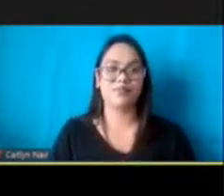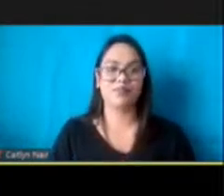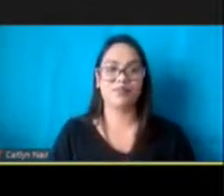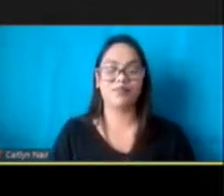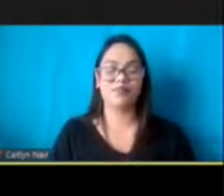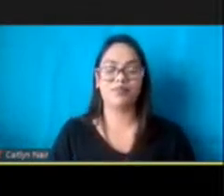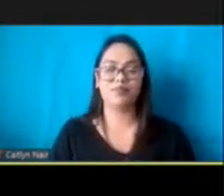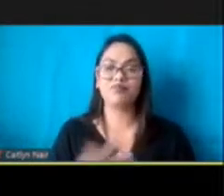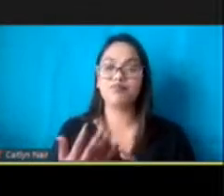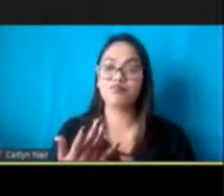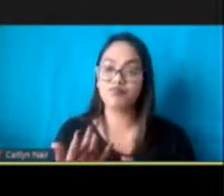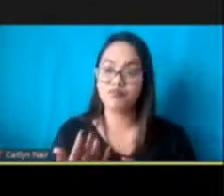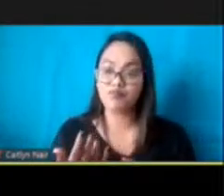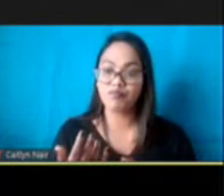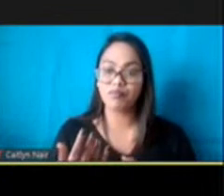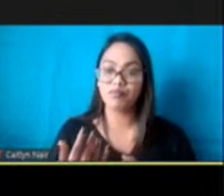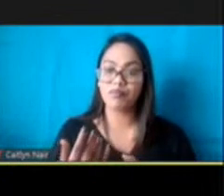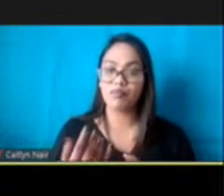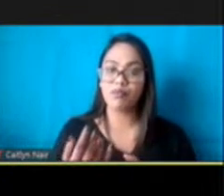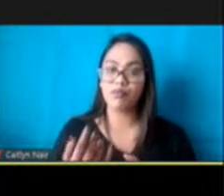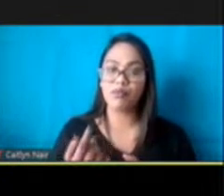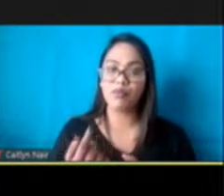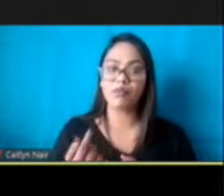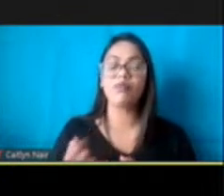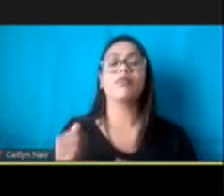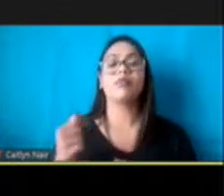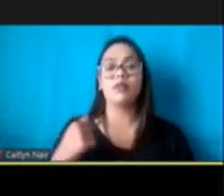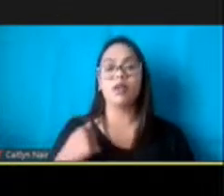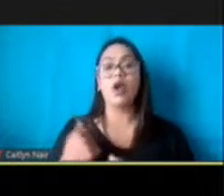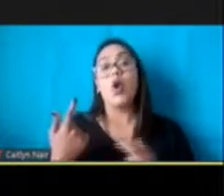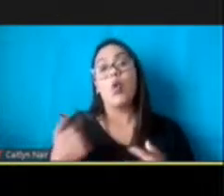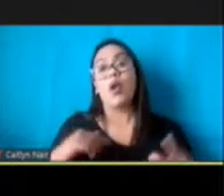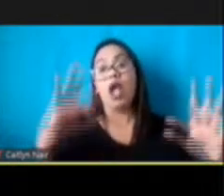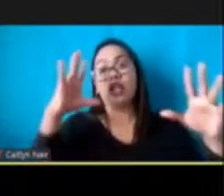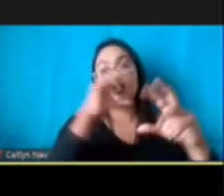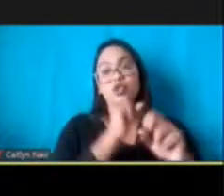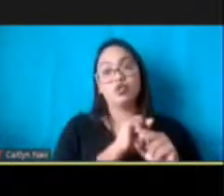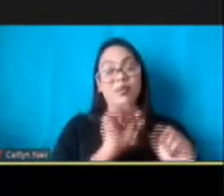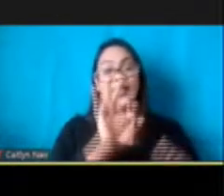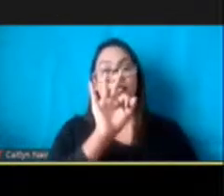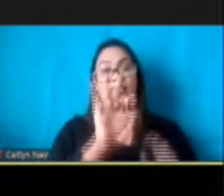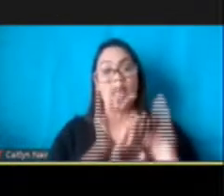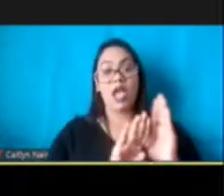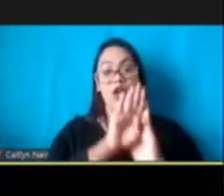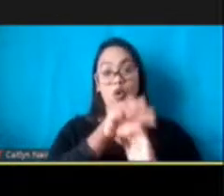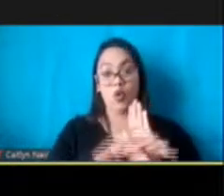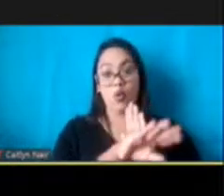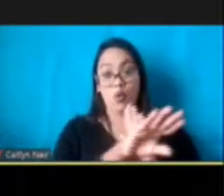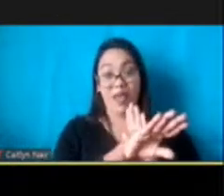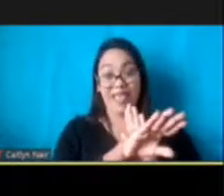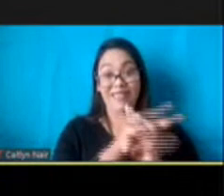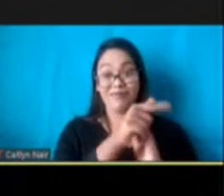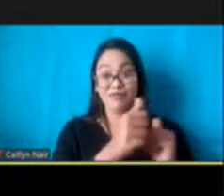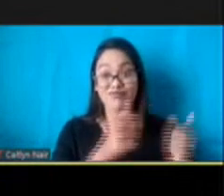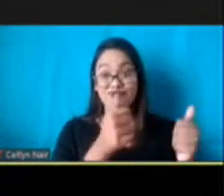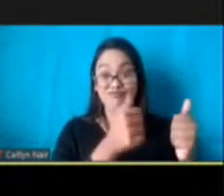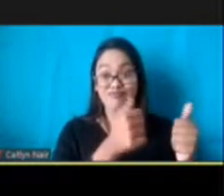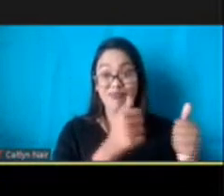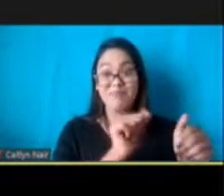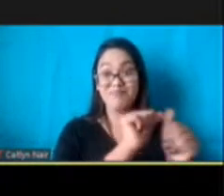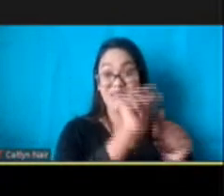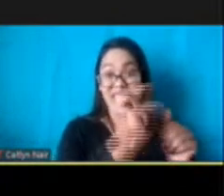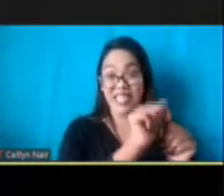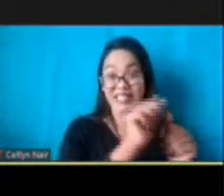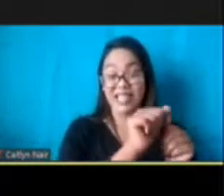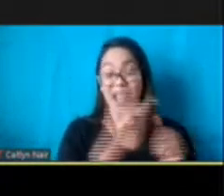the assertion that we have surpassed our third wave in terms of numbers is true. If you look at this graph, you can